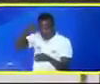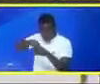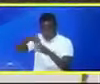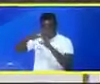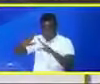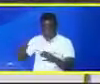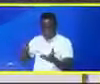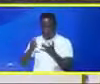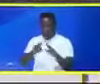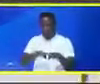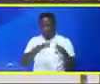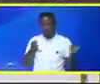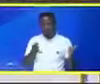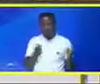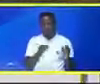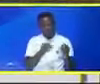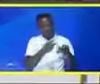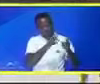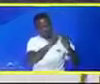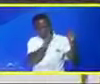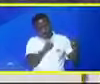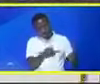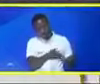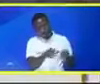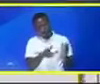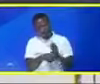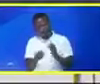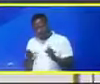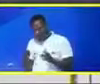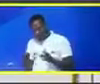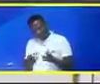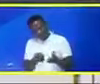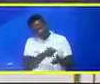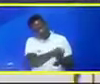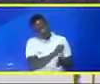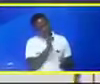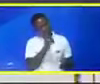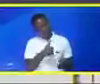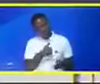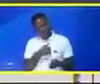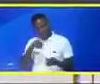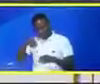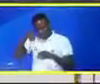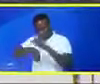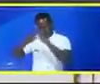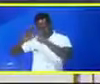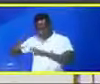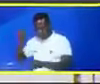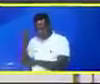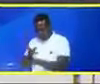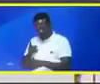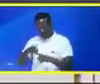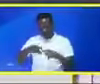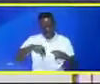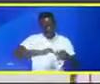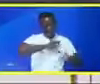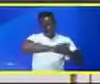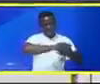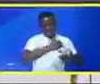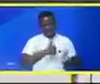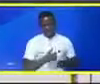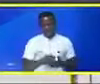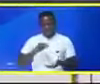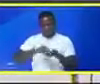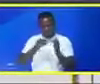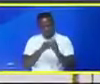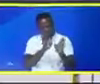want to open a store somewhere, and then you do not have the key. You are in the house, but you are still restricted. To